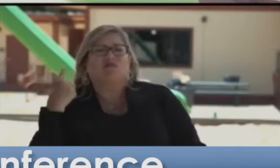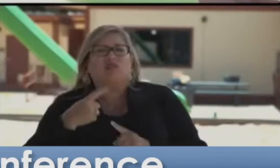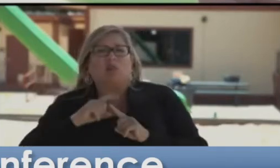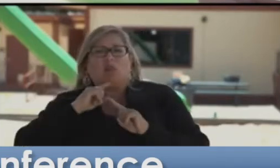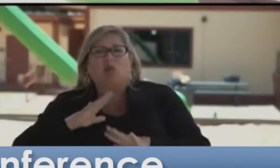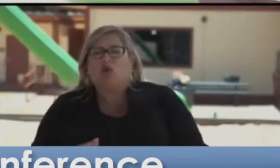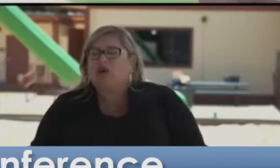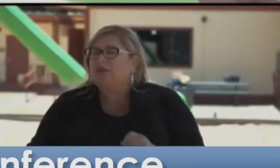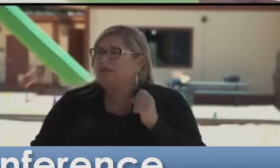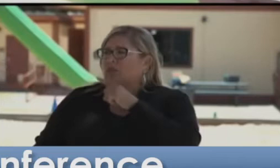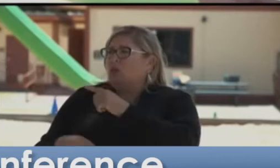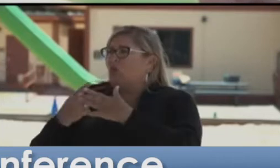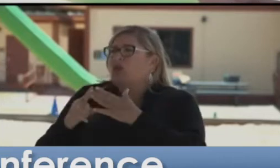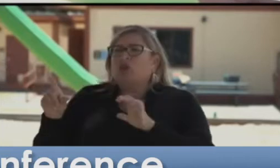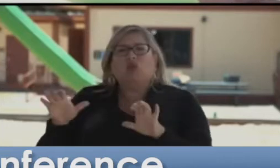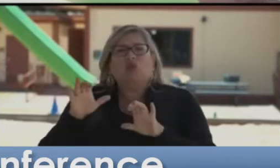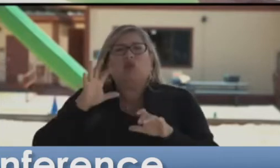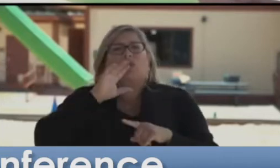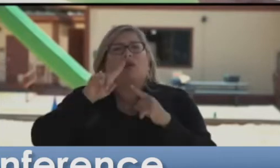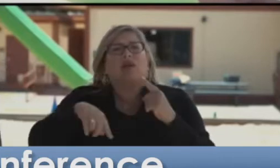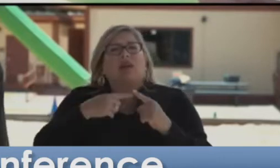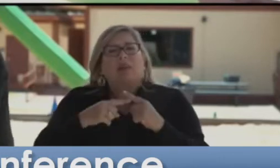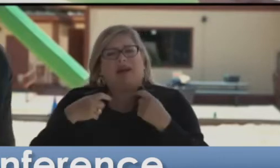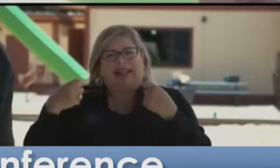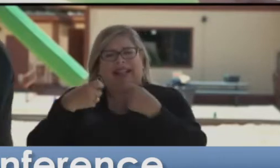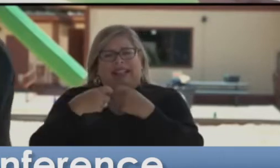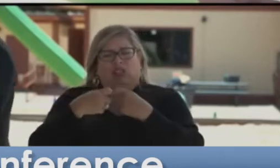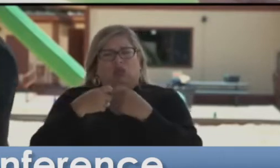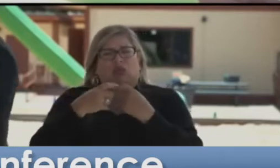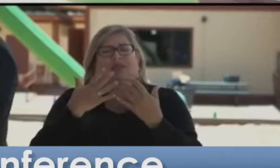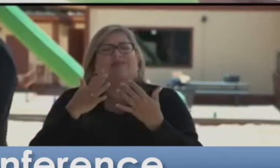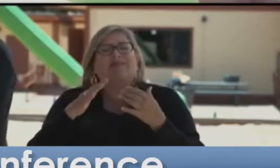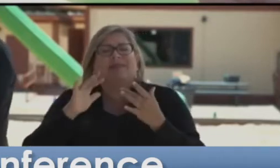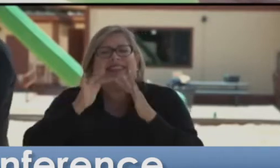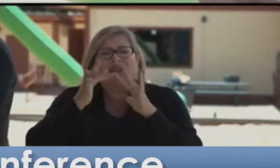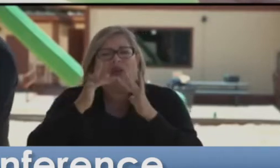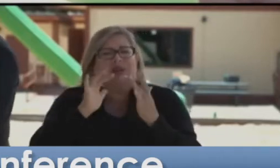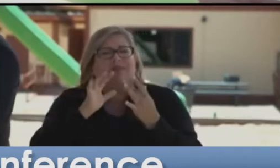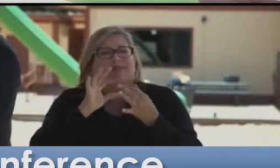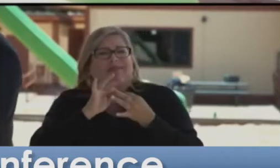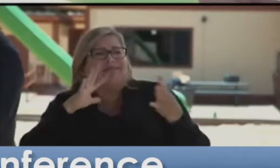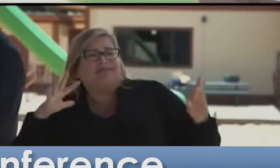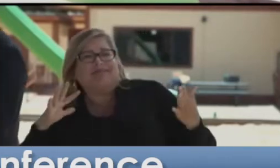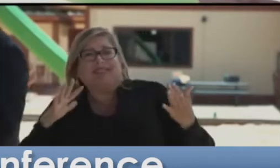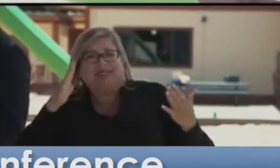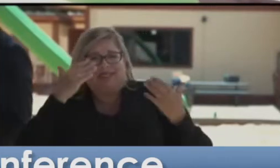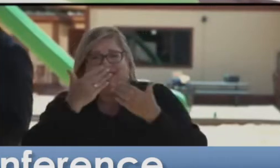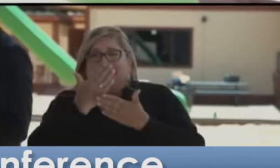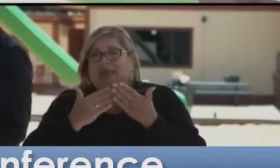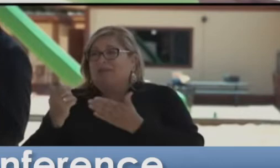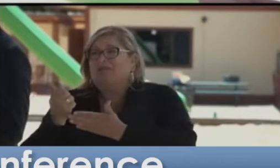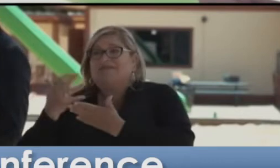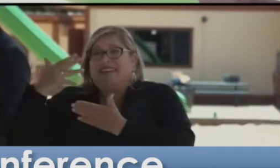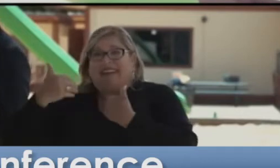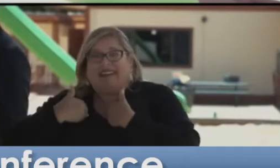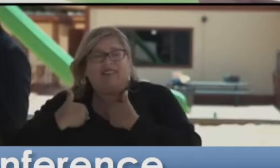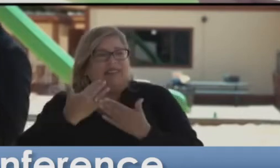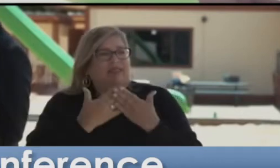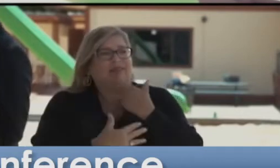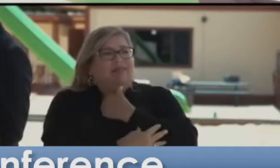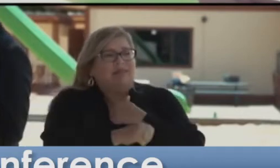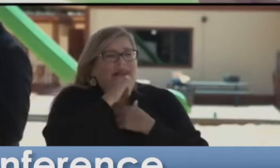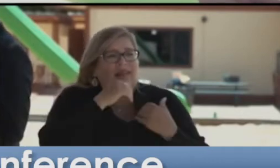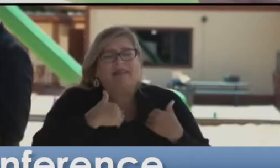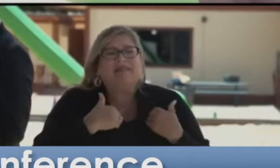What are you doing regarding the digital divide so that students have access to internet, knowing that it's been a really big problem in the Central Coast